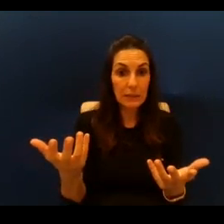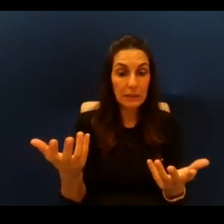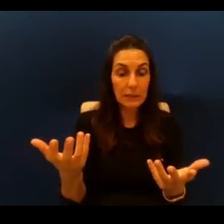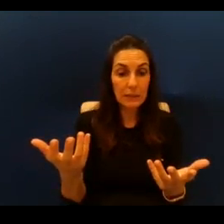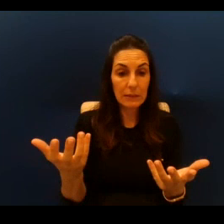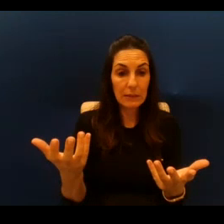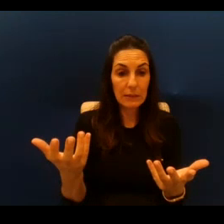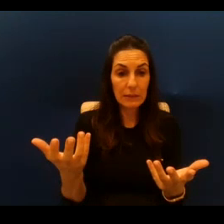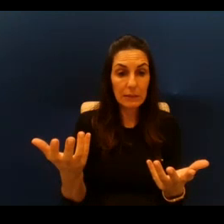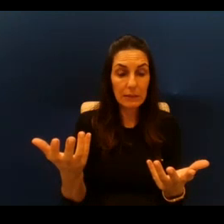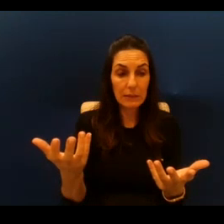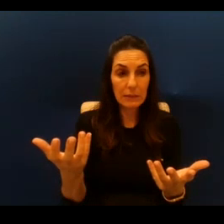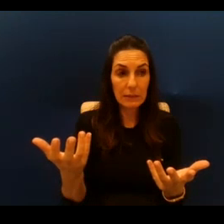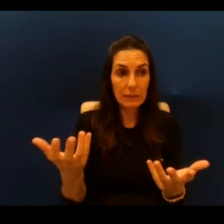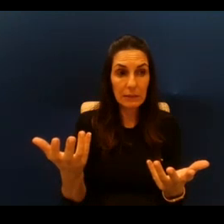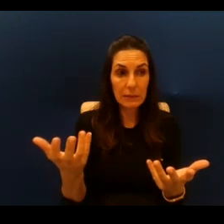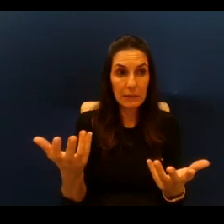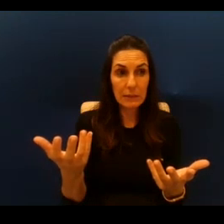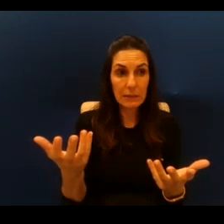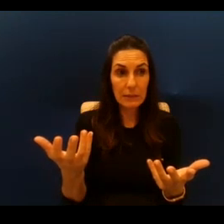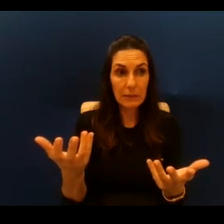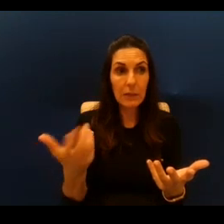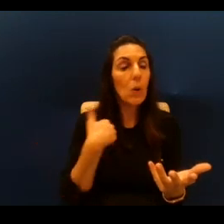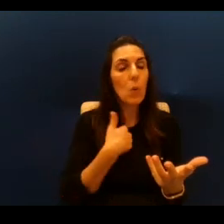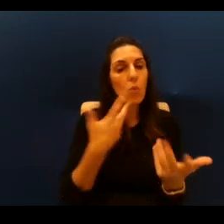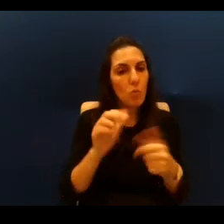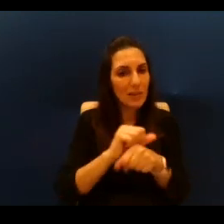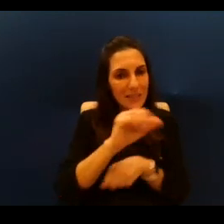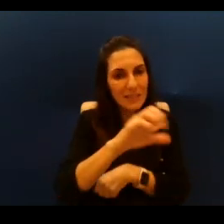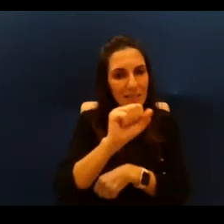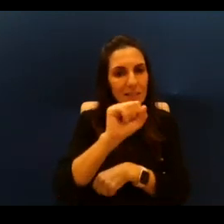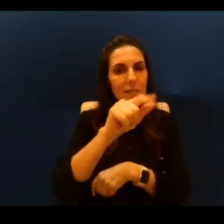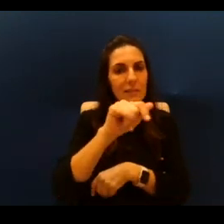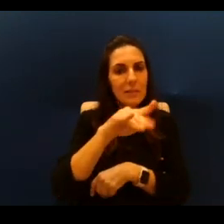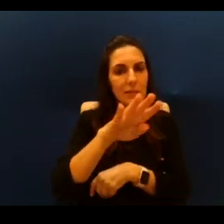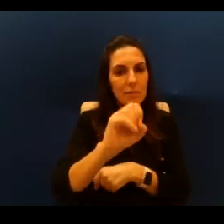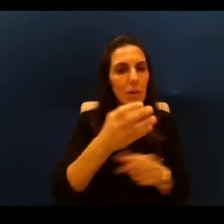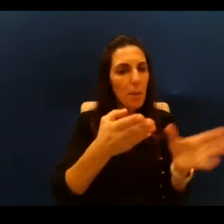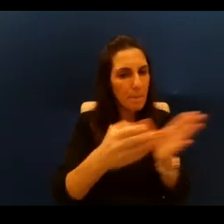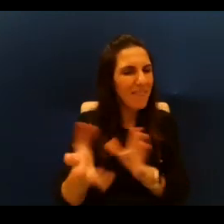there's a you can tell that we've submitted our site plan and we're